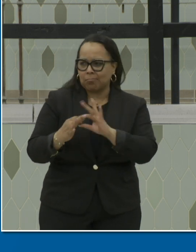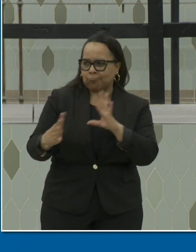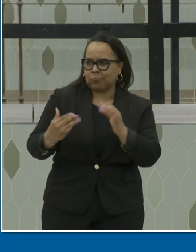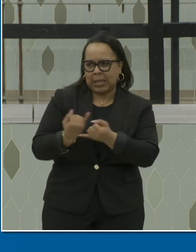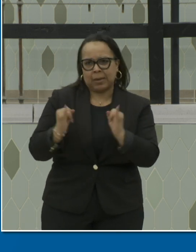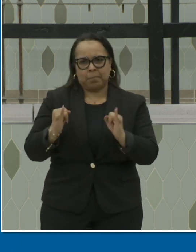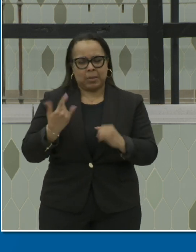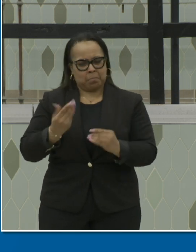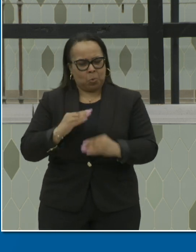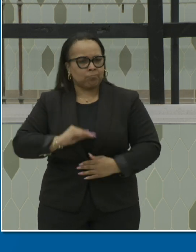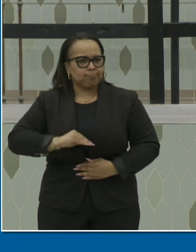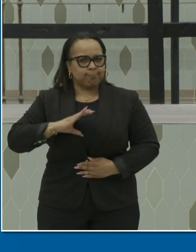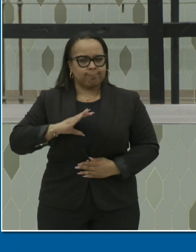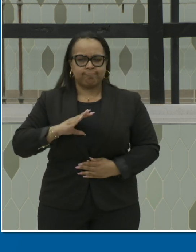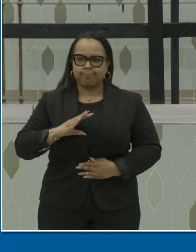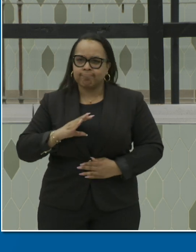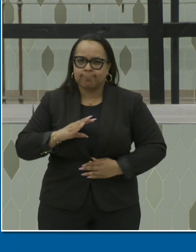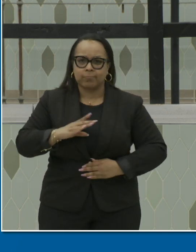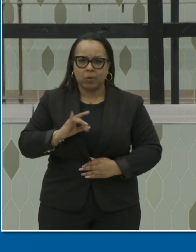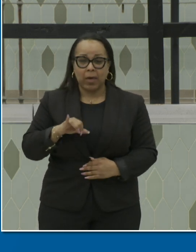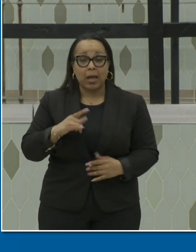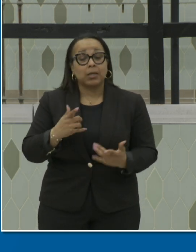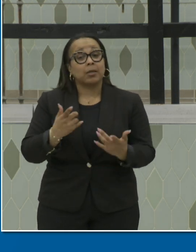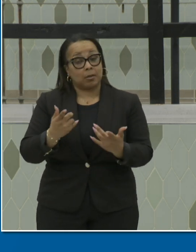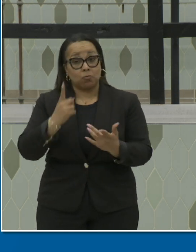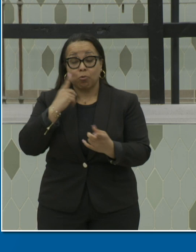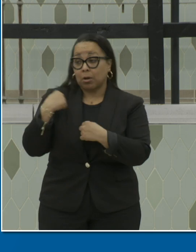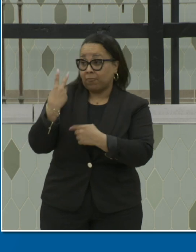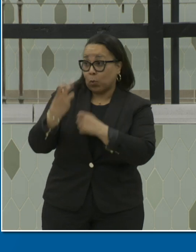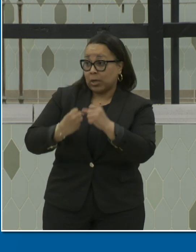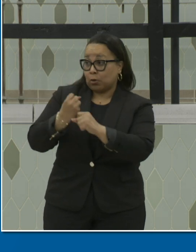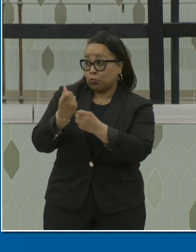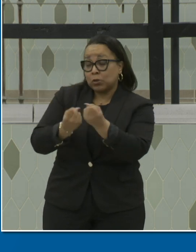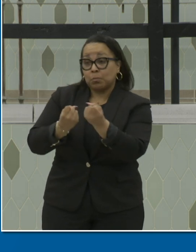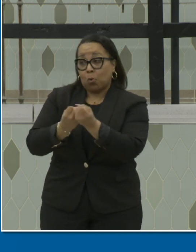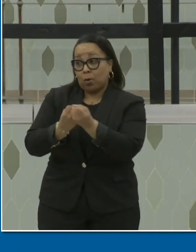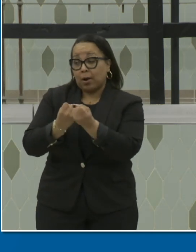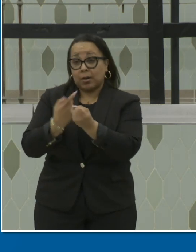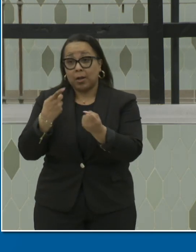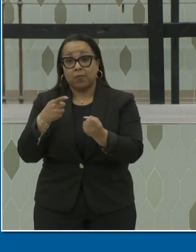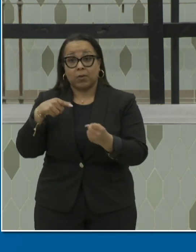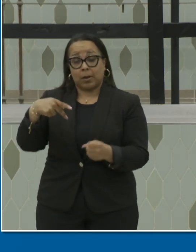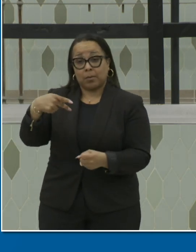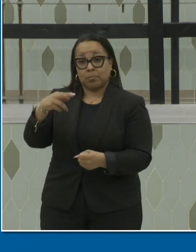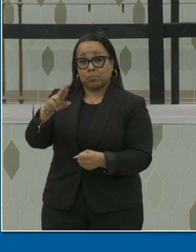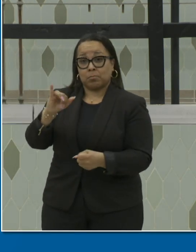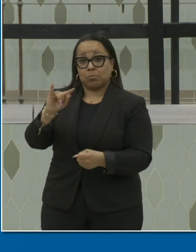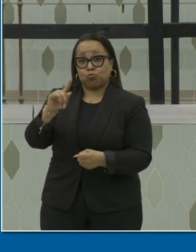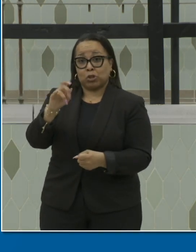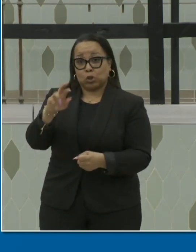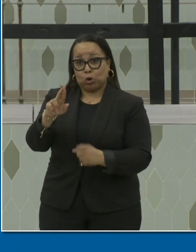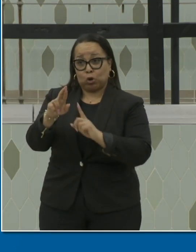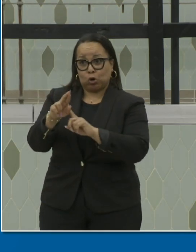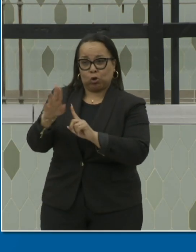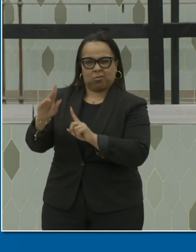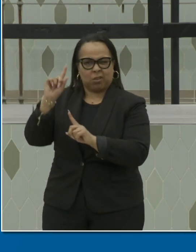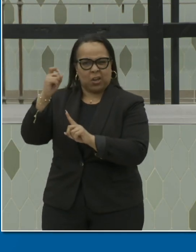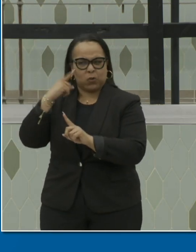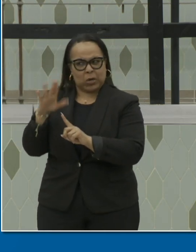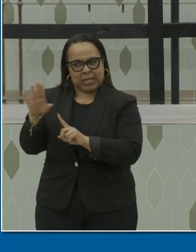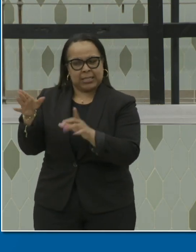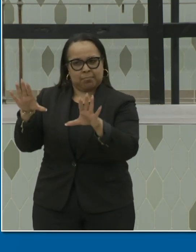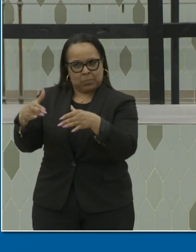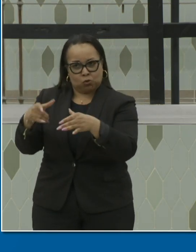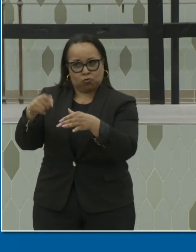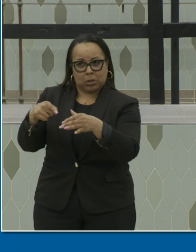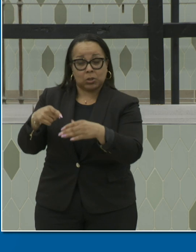dignity. Over the past 4 years, with the support of Governor Pritzker's administration, IDA